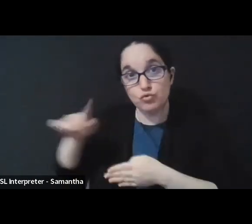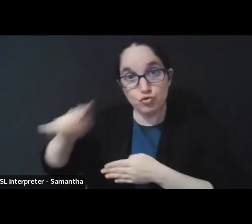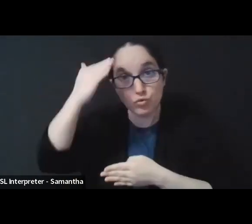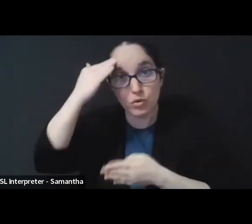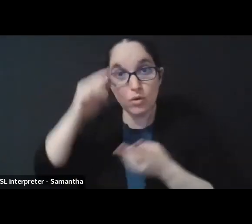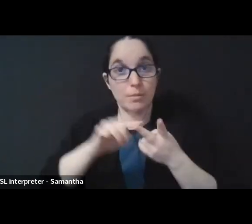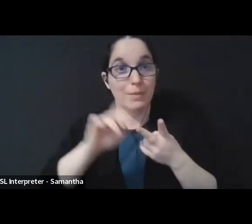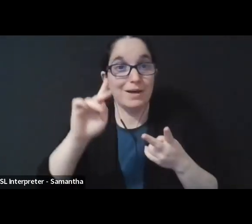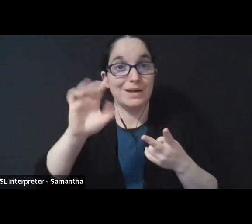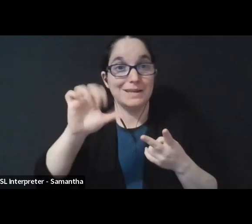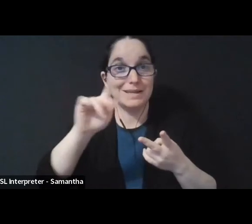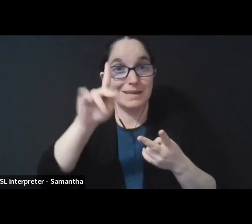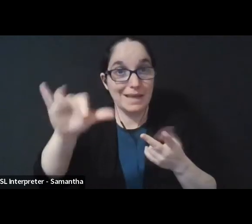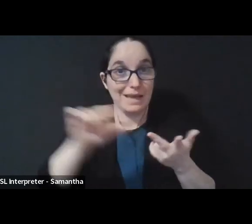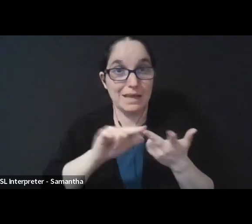know of sources.